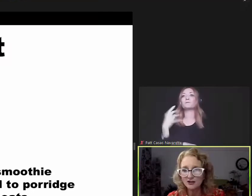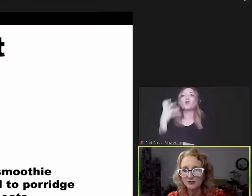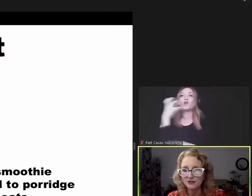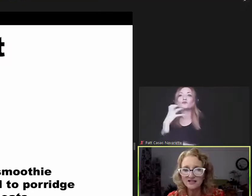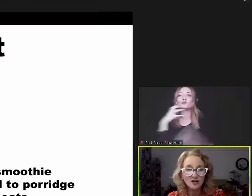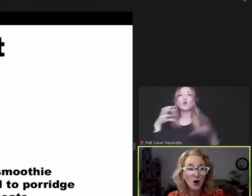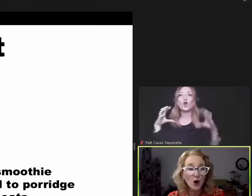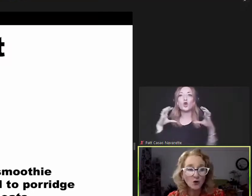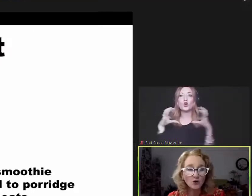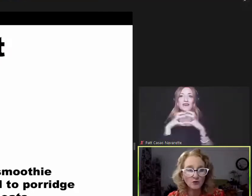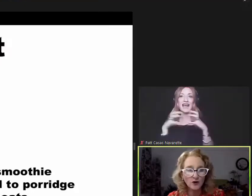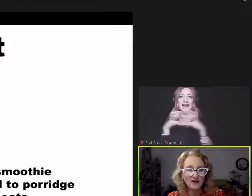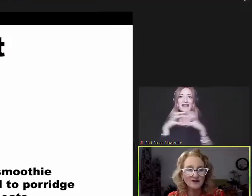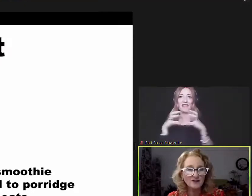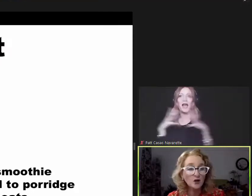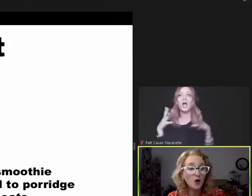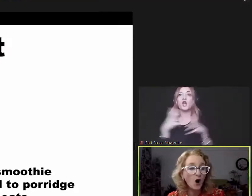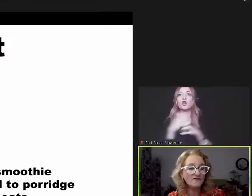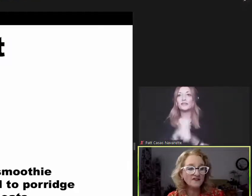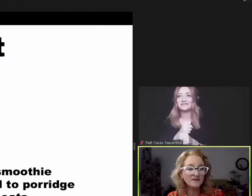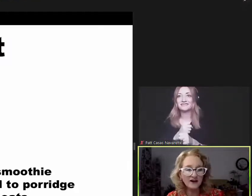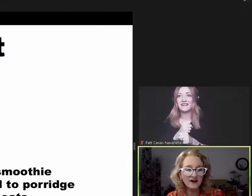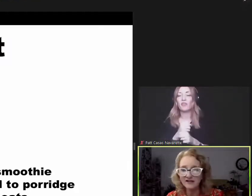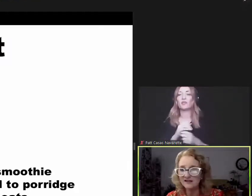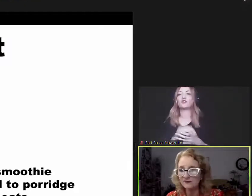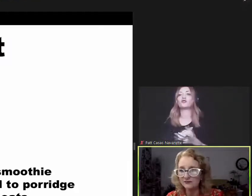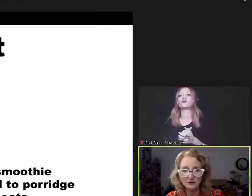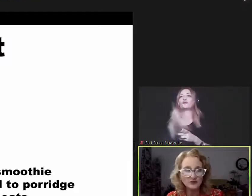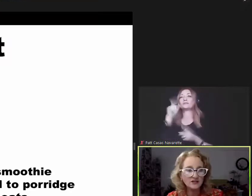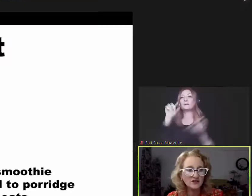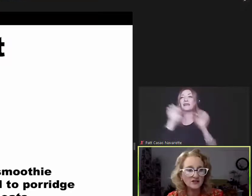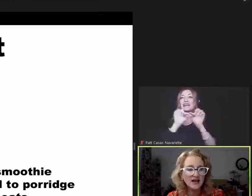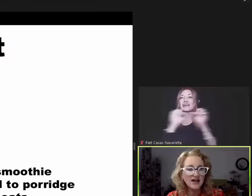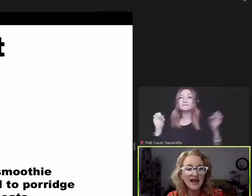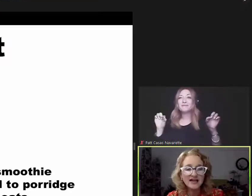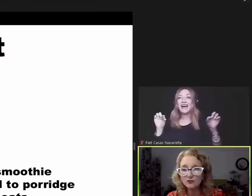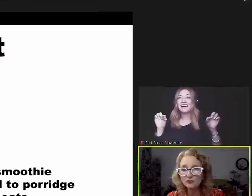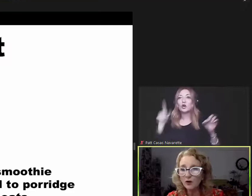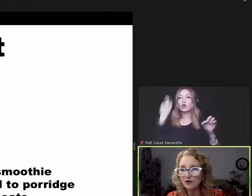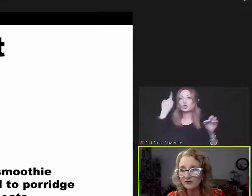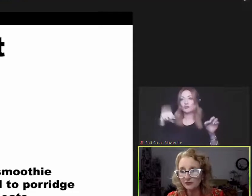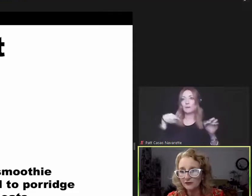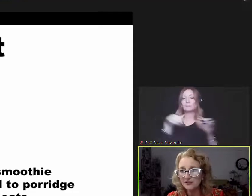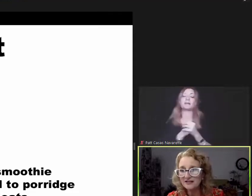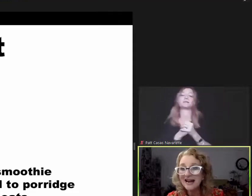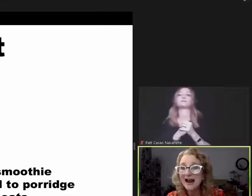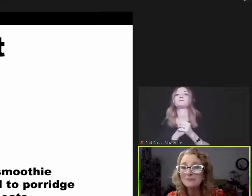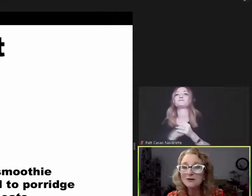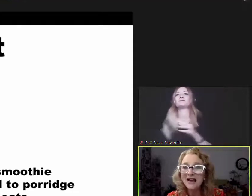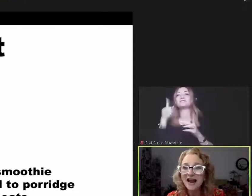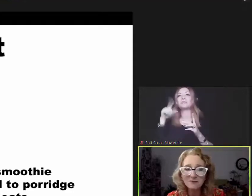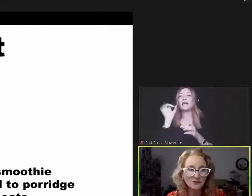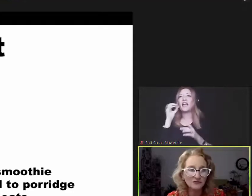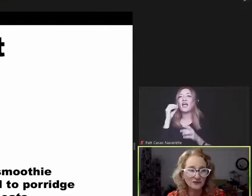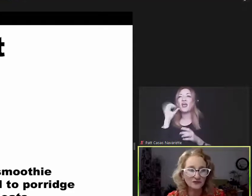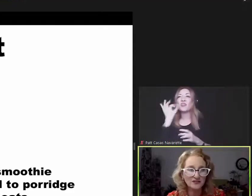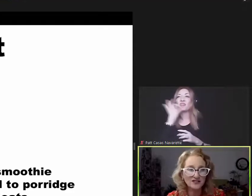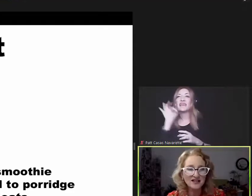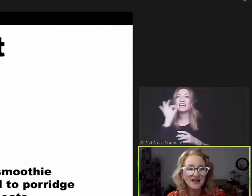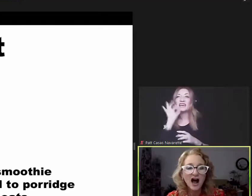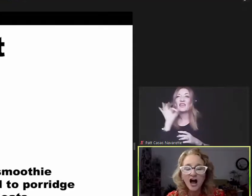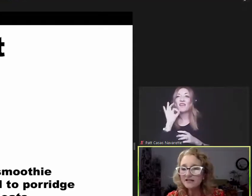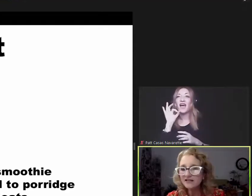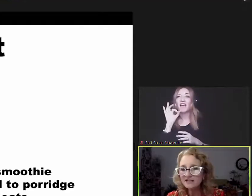asparagus shoot, okra, coffee berry fruit, acerola fruit, camu